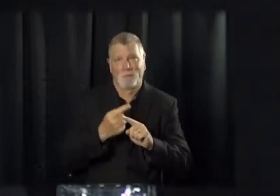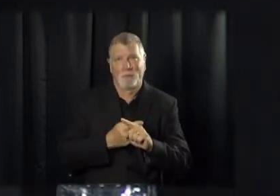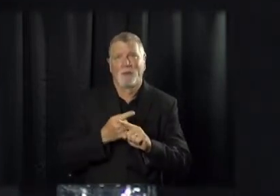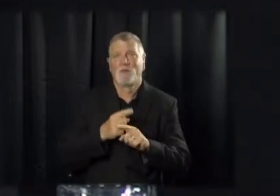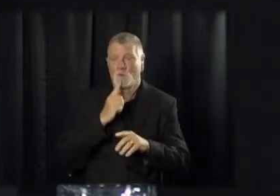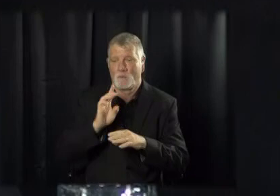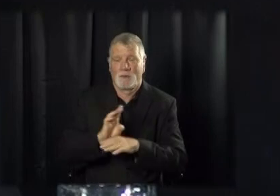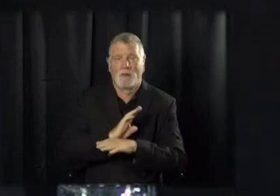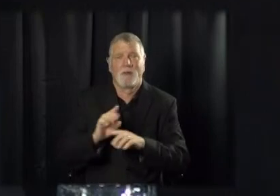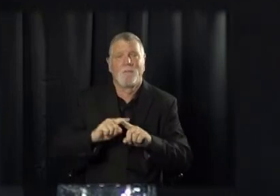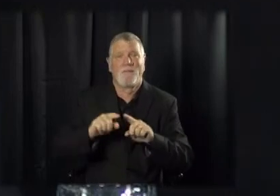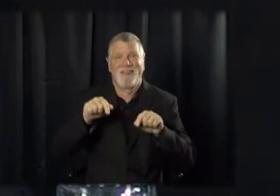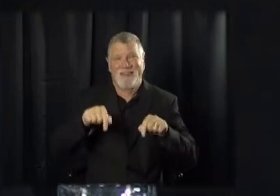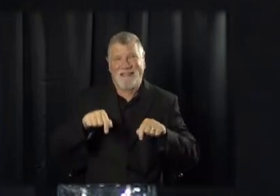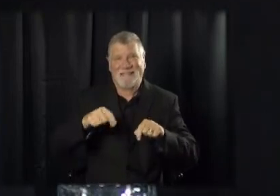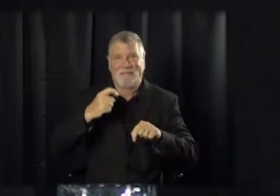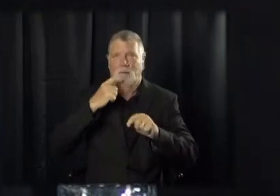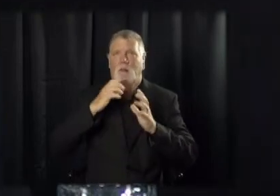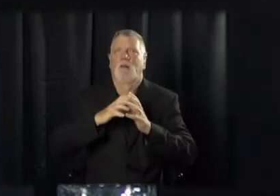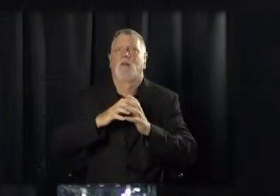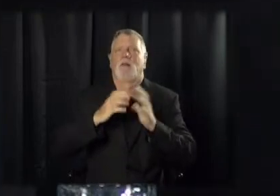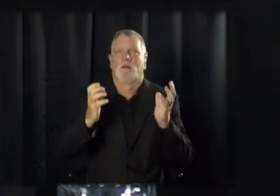is a busy month, but this has been an